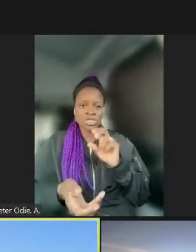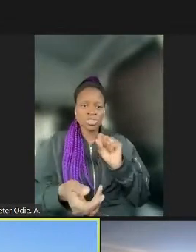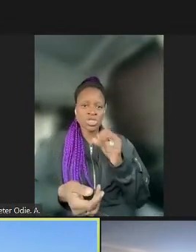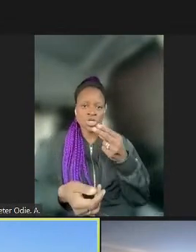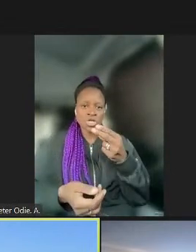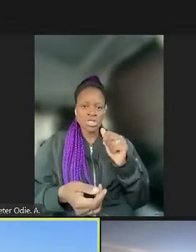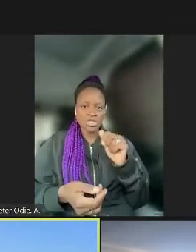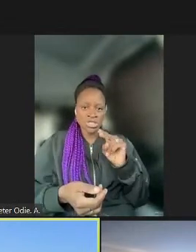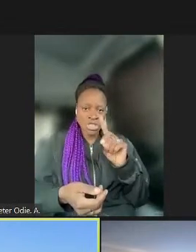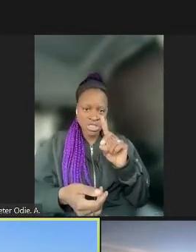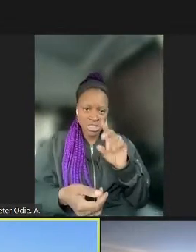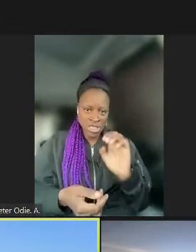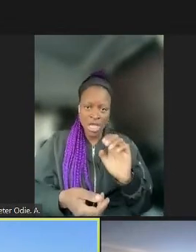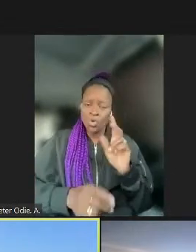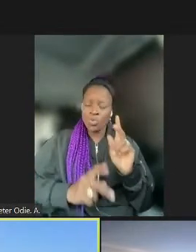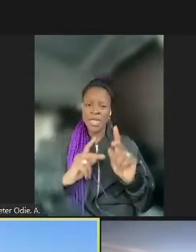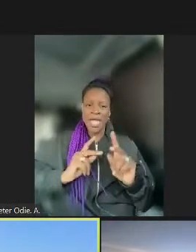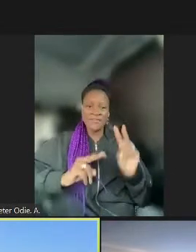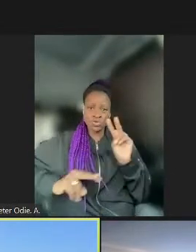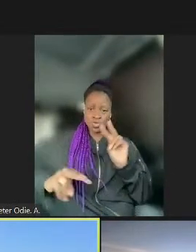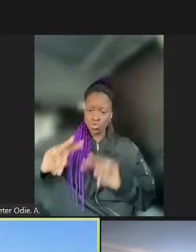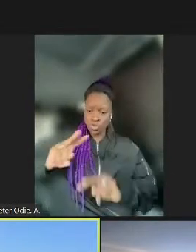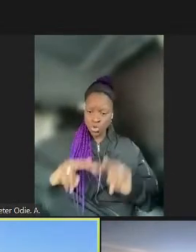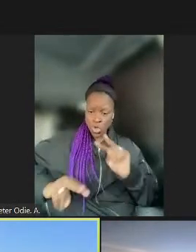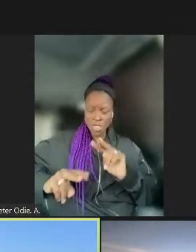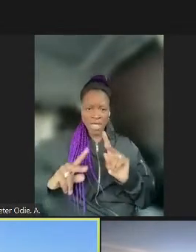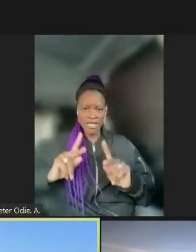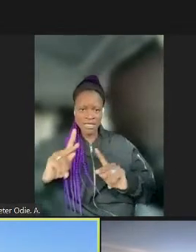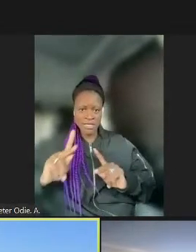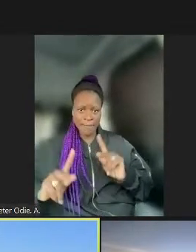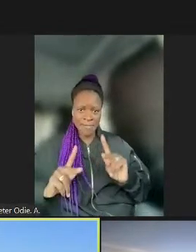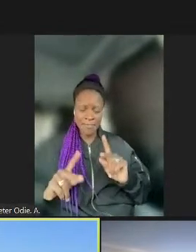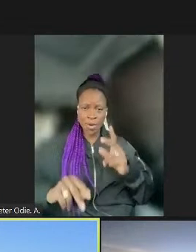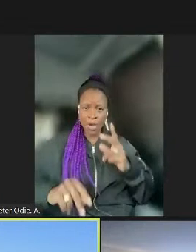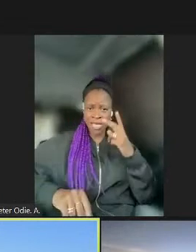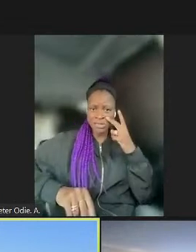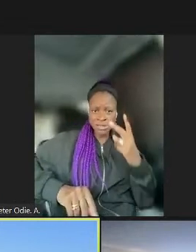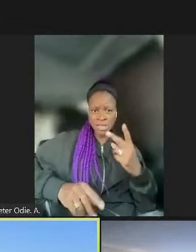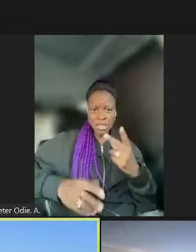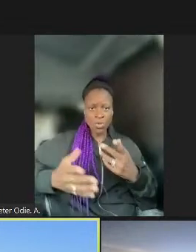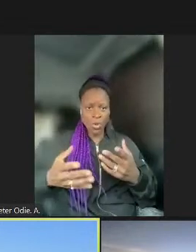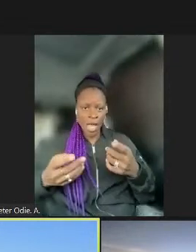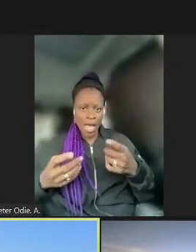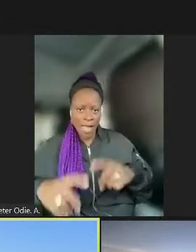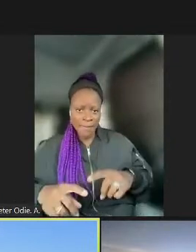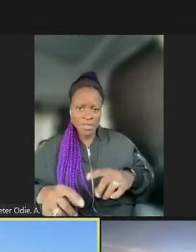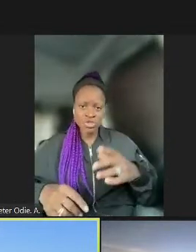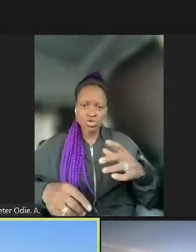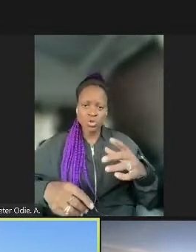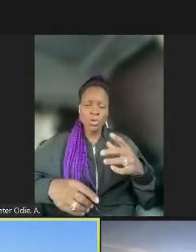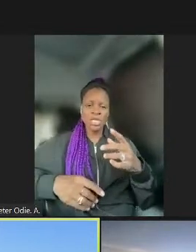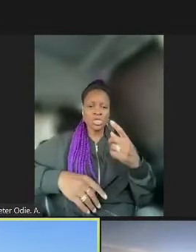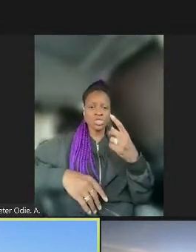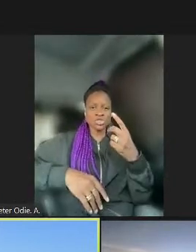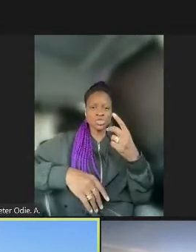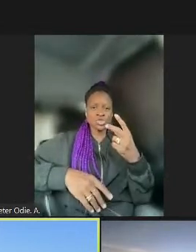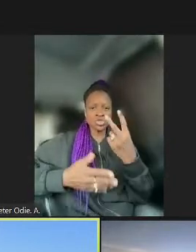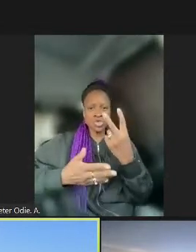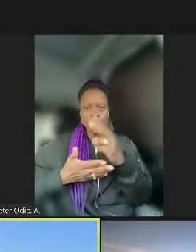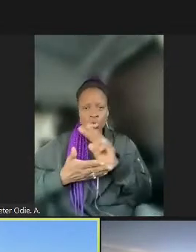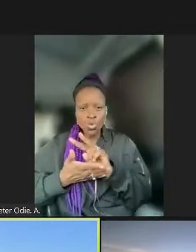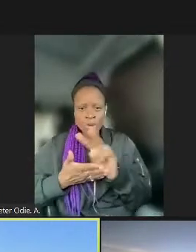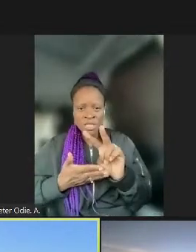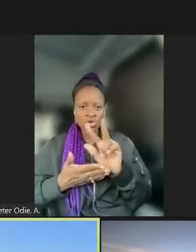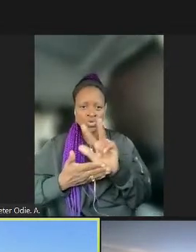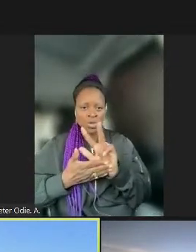against this variant strain. And what we've heard is over the next 2 to 3 weeks, we'll have more specific data on that. However, what we do